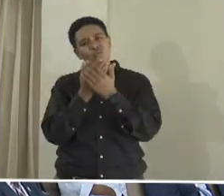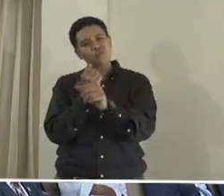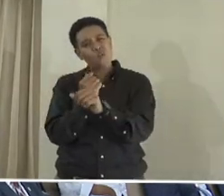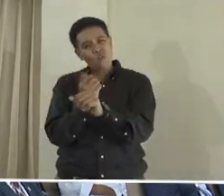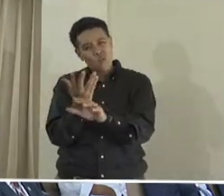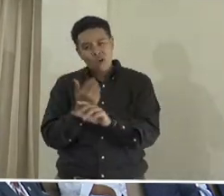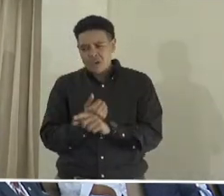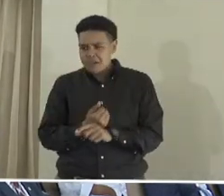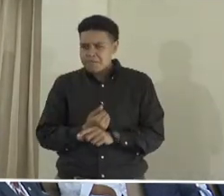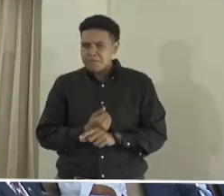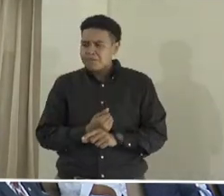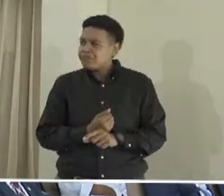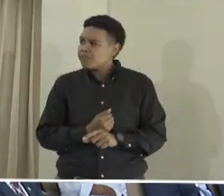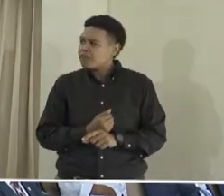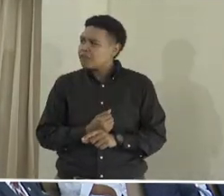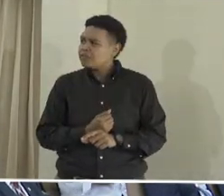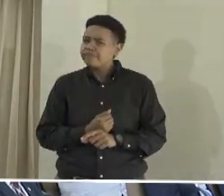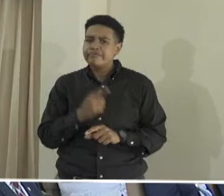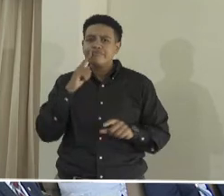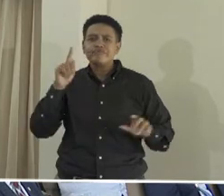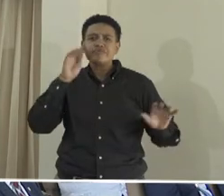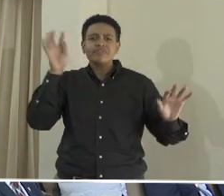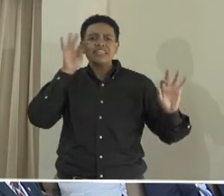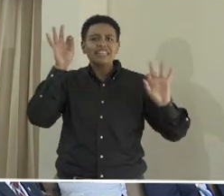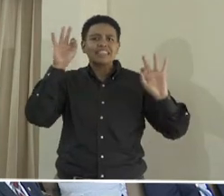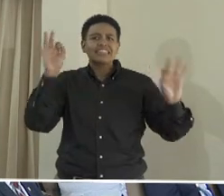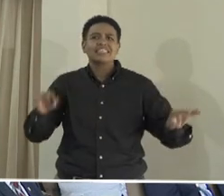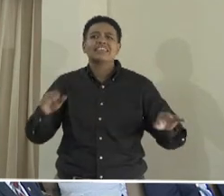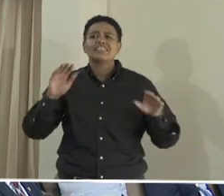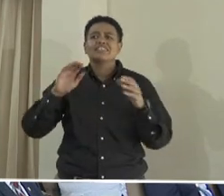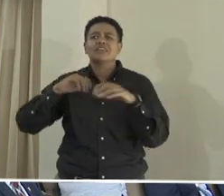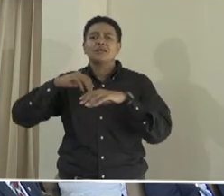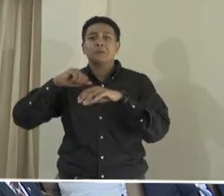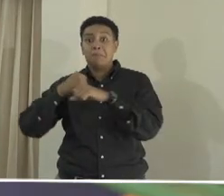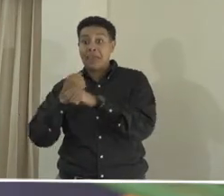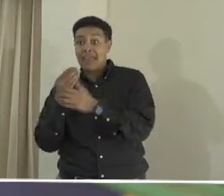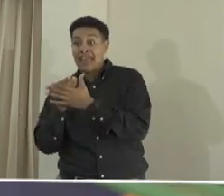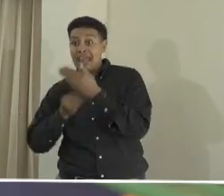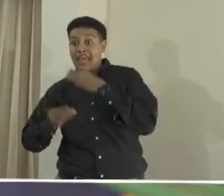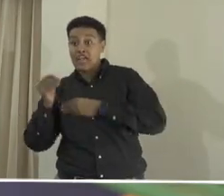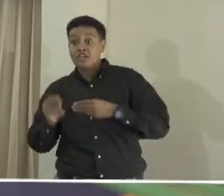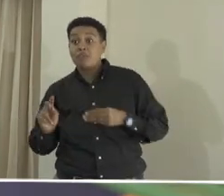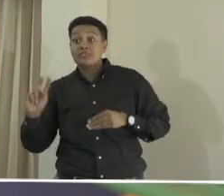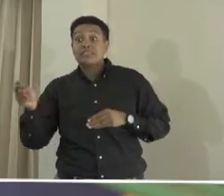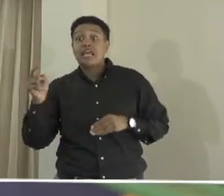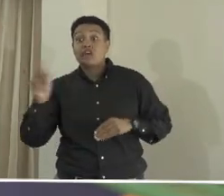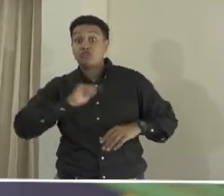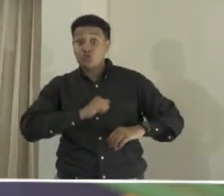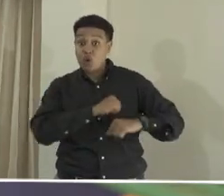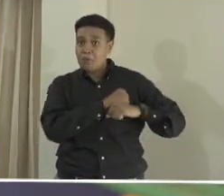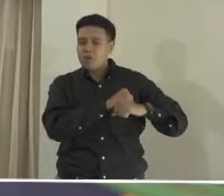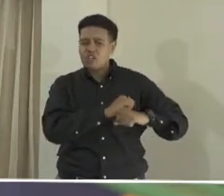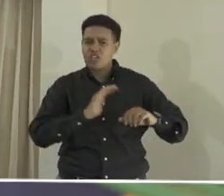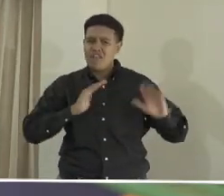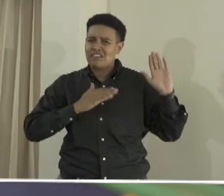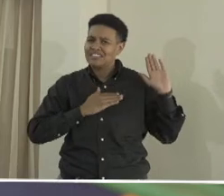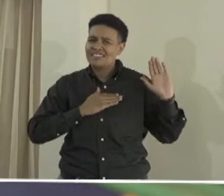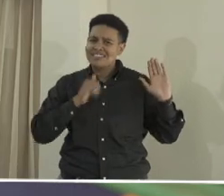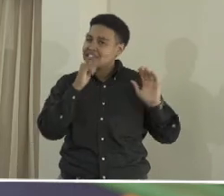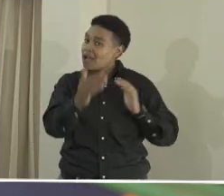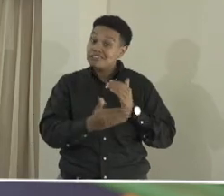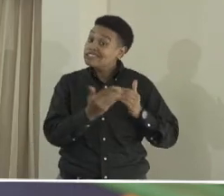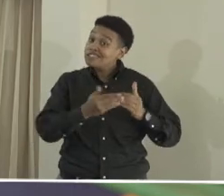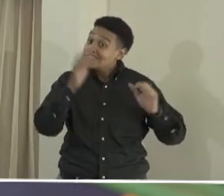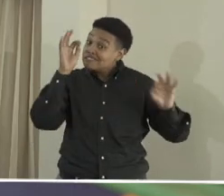The decision to make economics secondary to the protection of its citizens could not be an easy